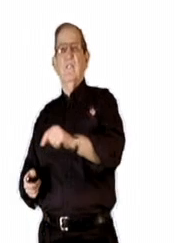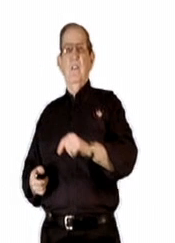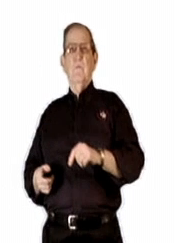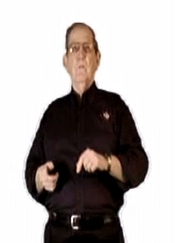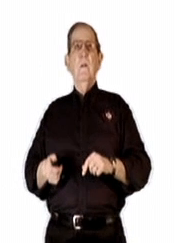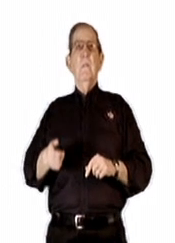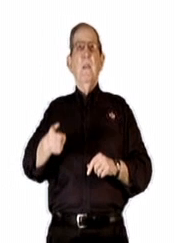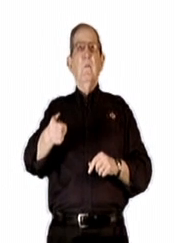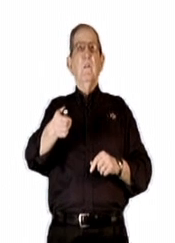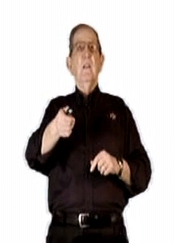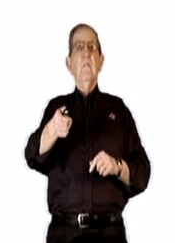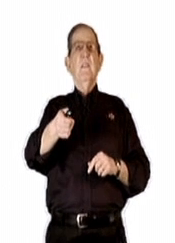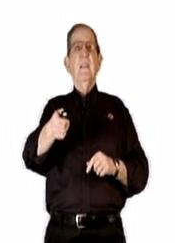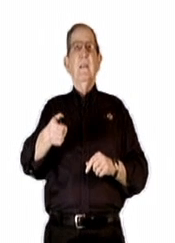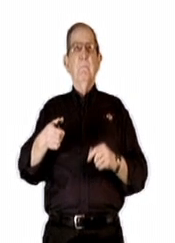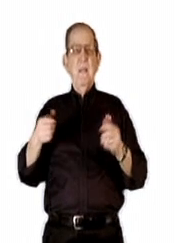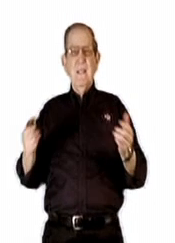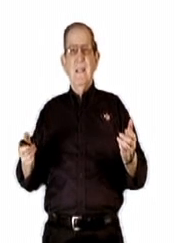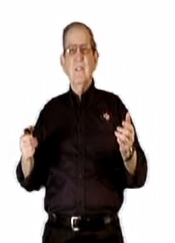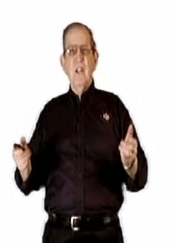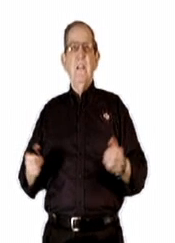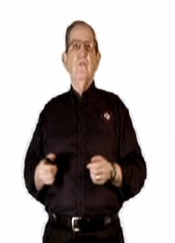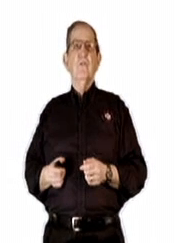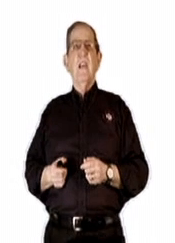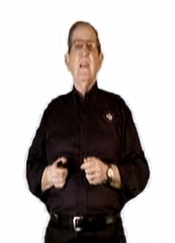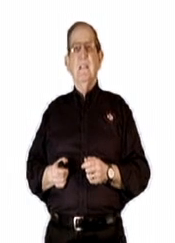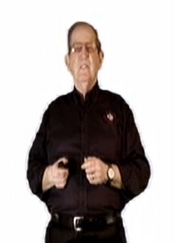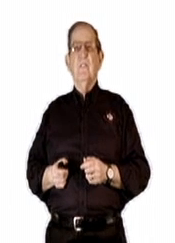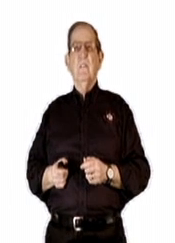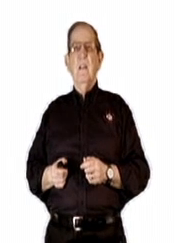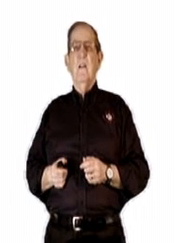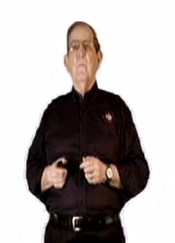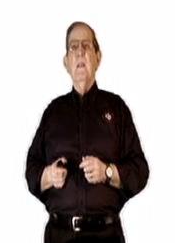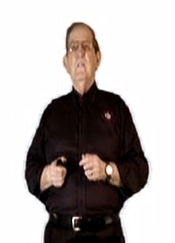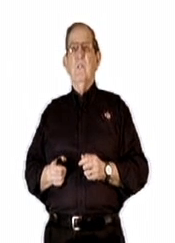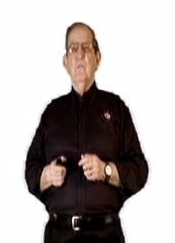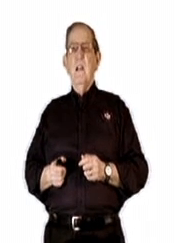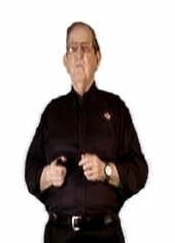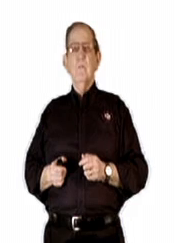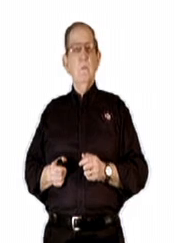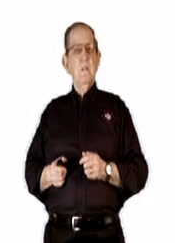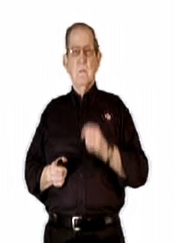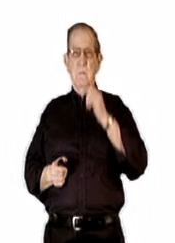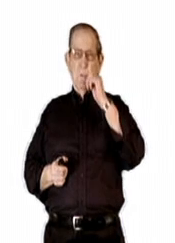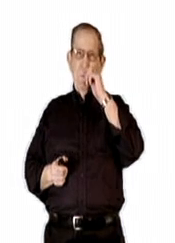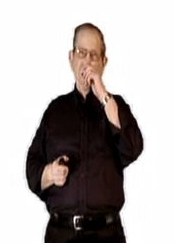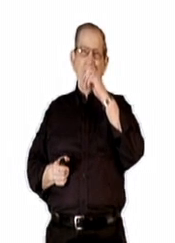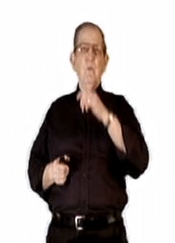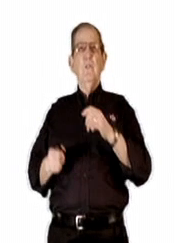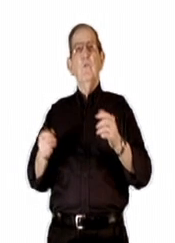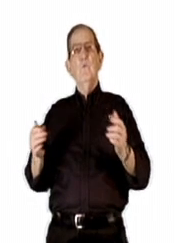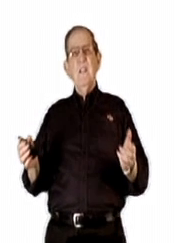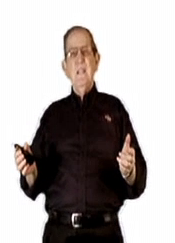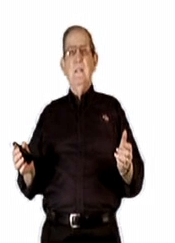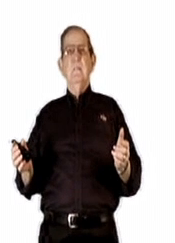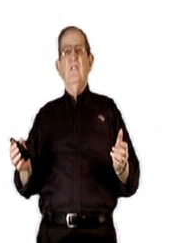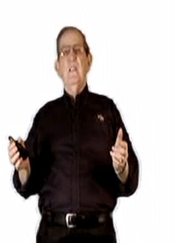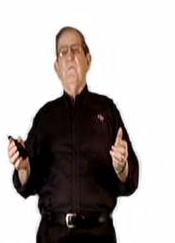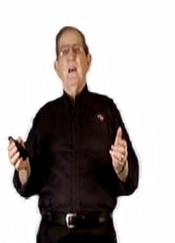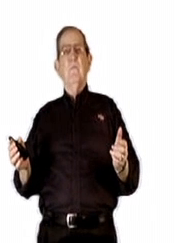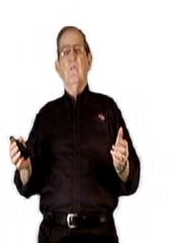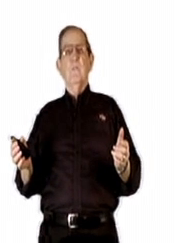second cover that would have the immediate danger sign listed there. So danger means, to me, when you read